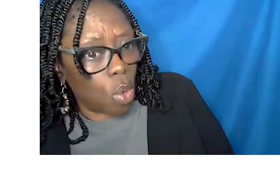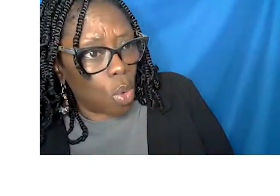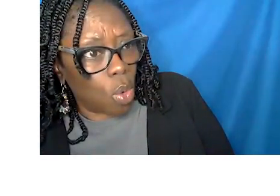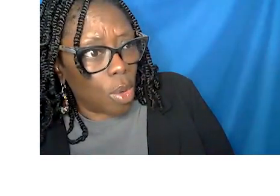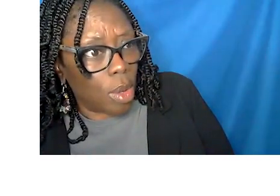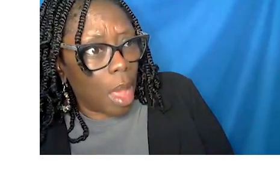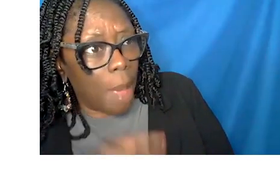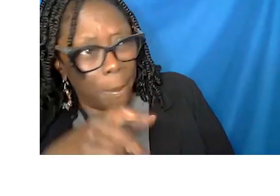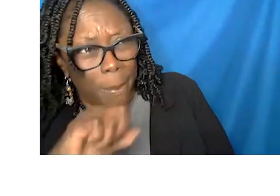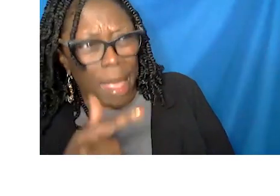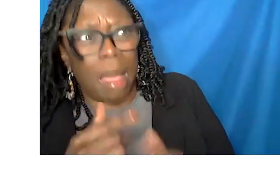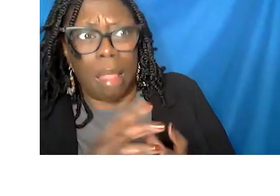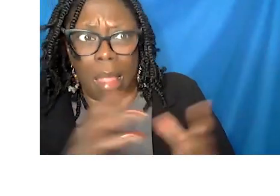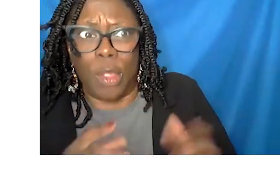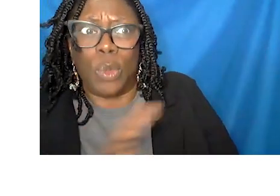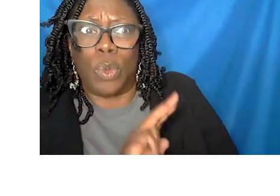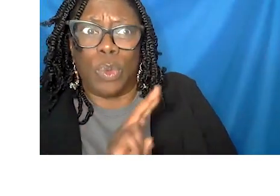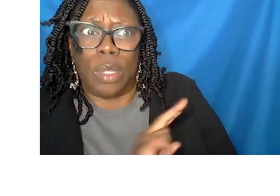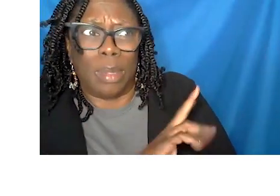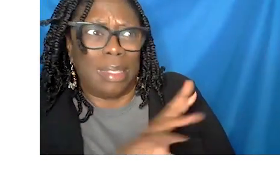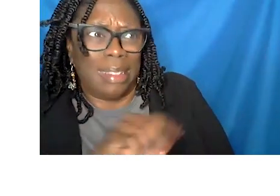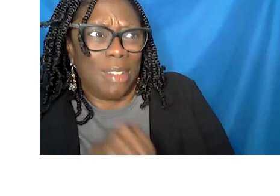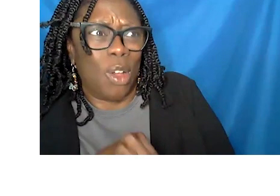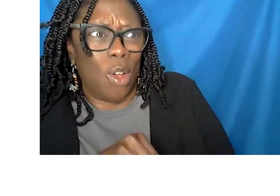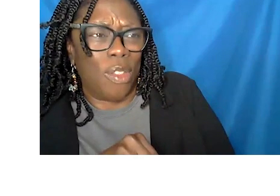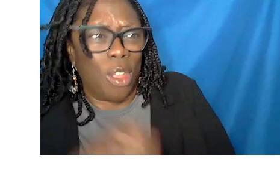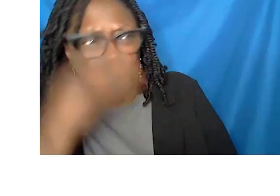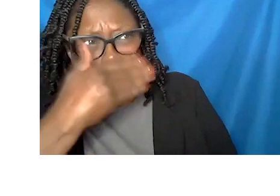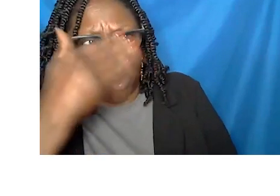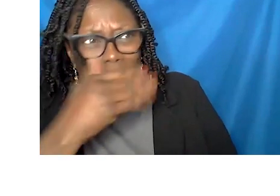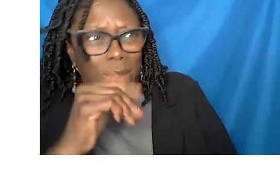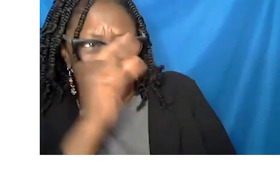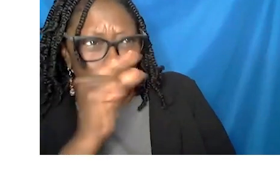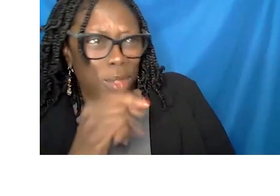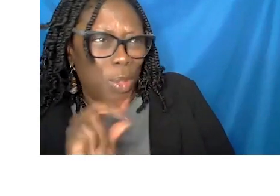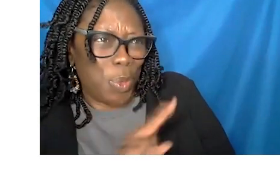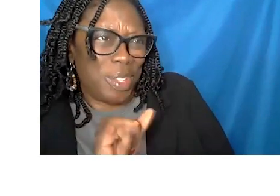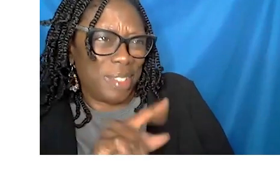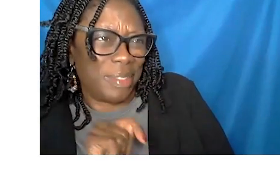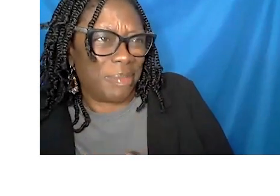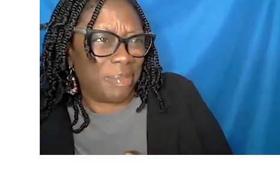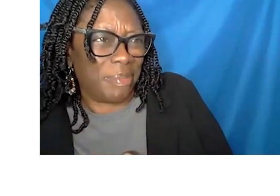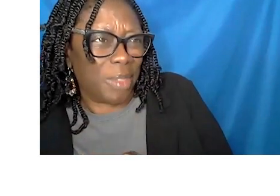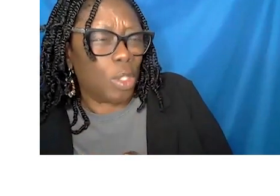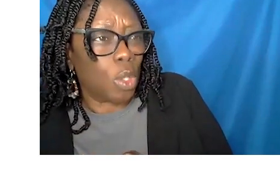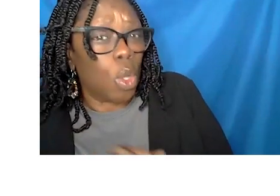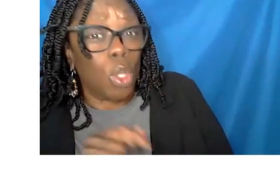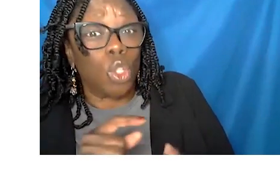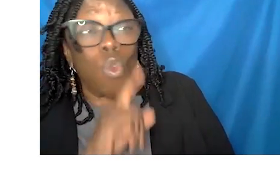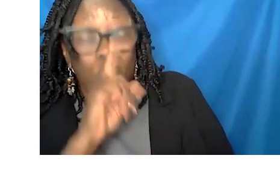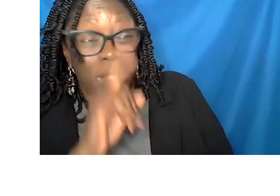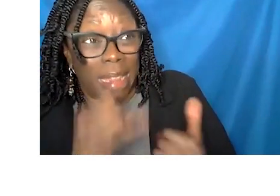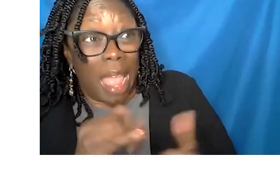they are, because it's essentially built into their front ends now as well. So yeah, ChatGPT is the one that